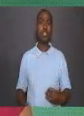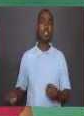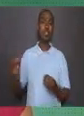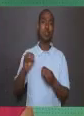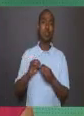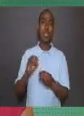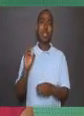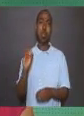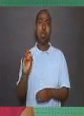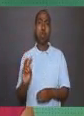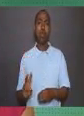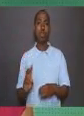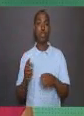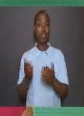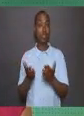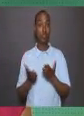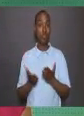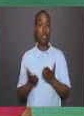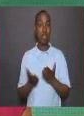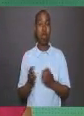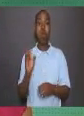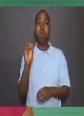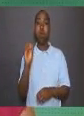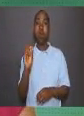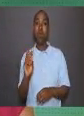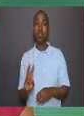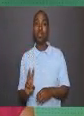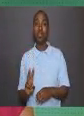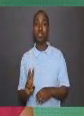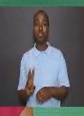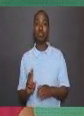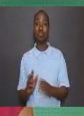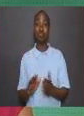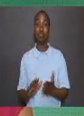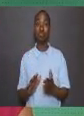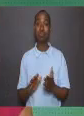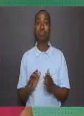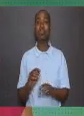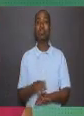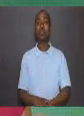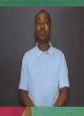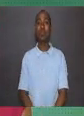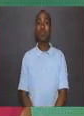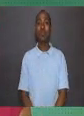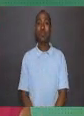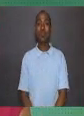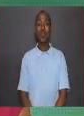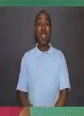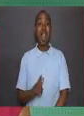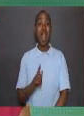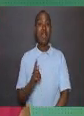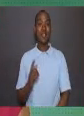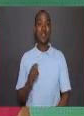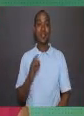oxygen until the oxygen debt is paid. The lactic